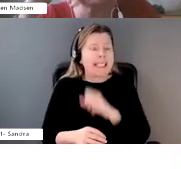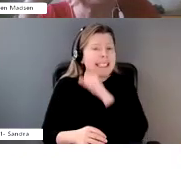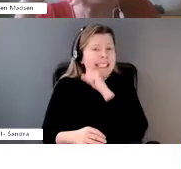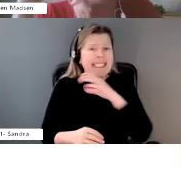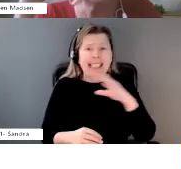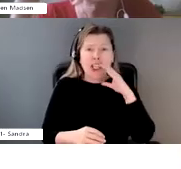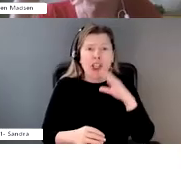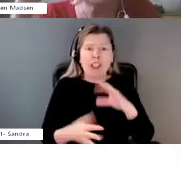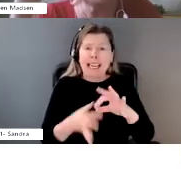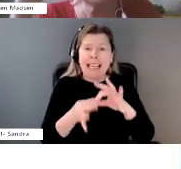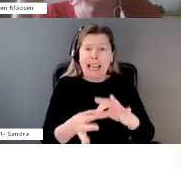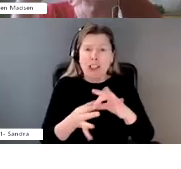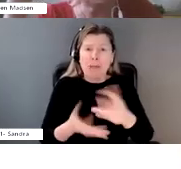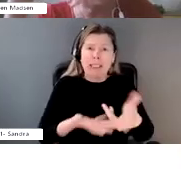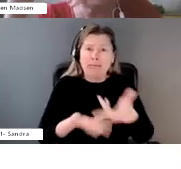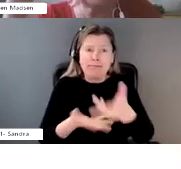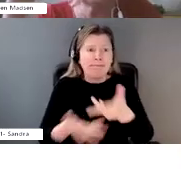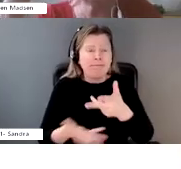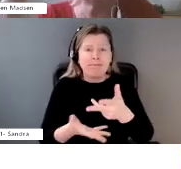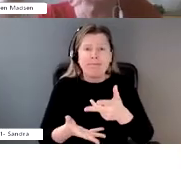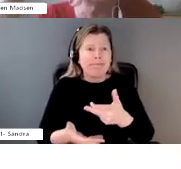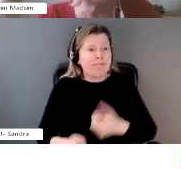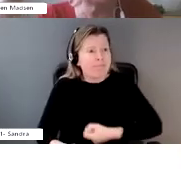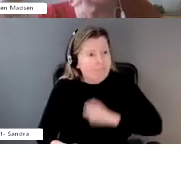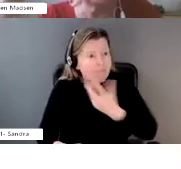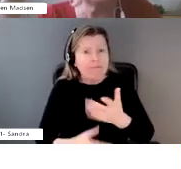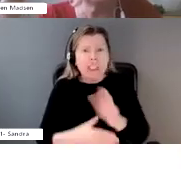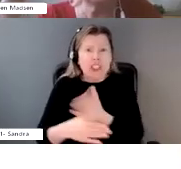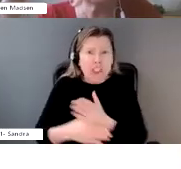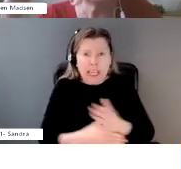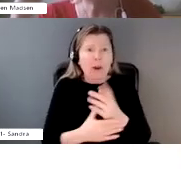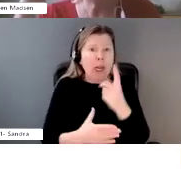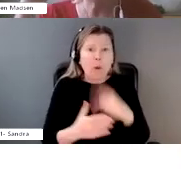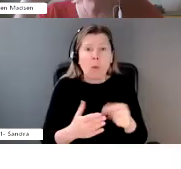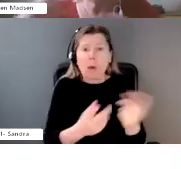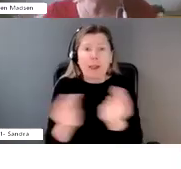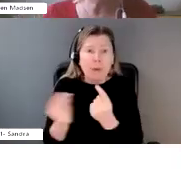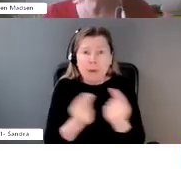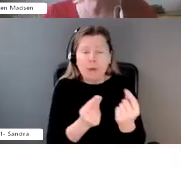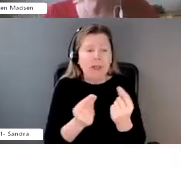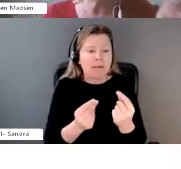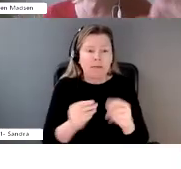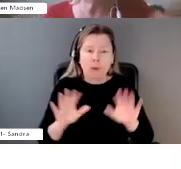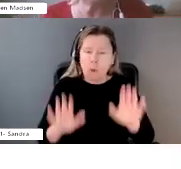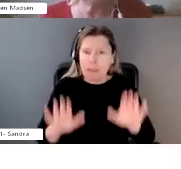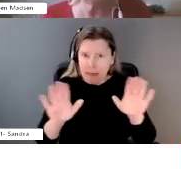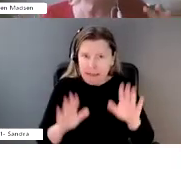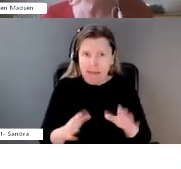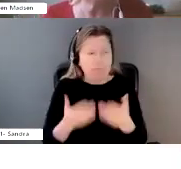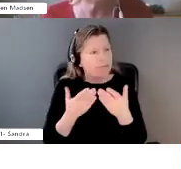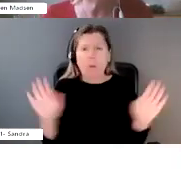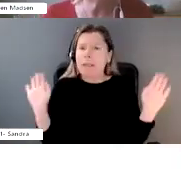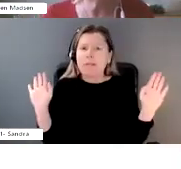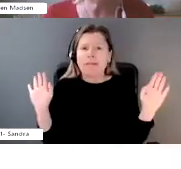it on the sharing and the openness of what they were doing. But we needed to, and what they stated,